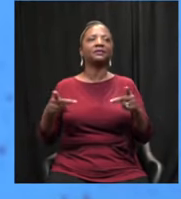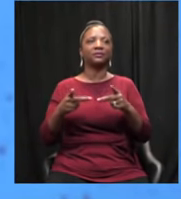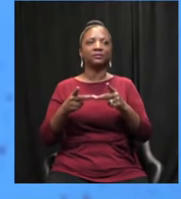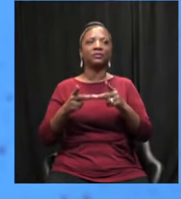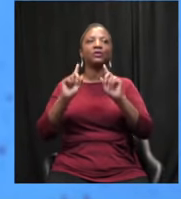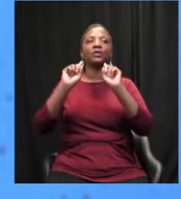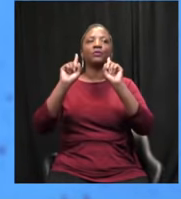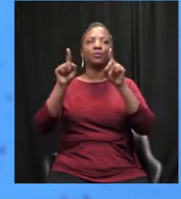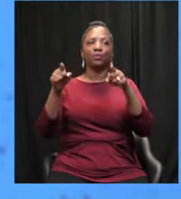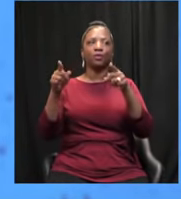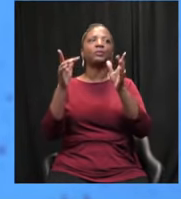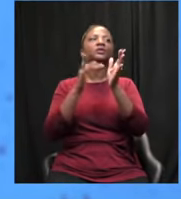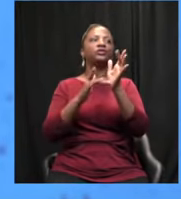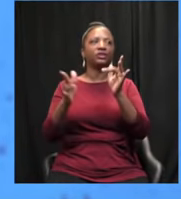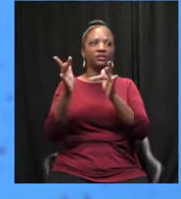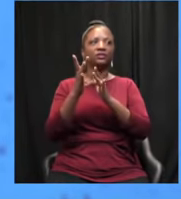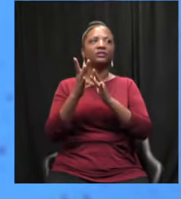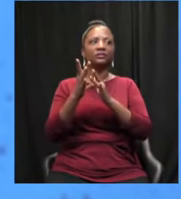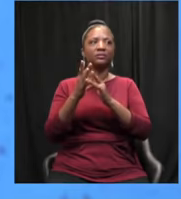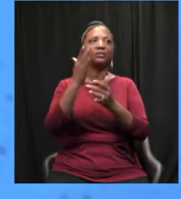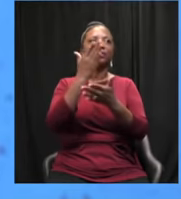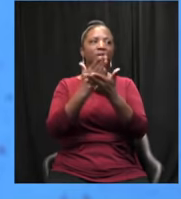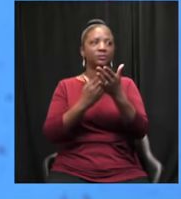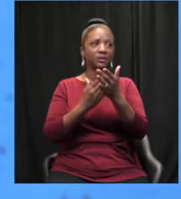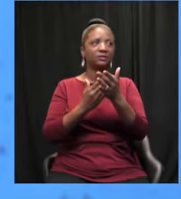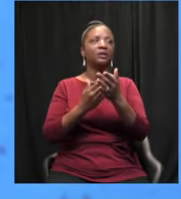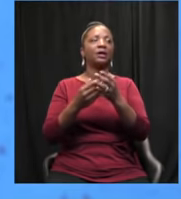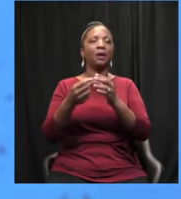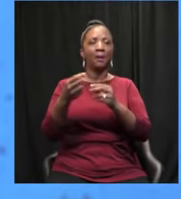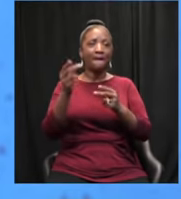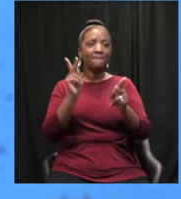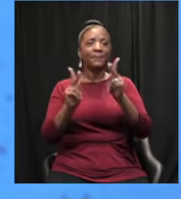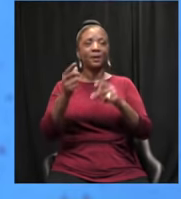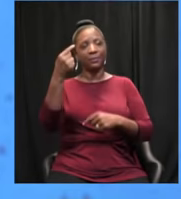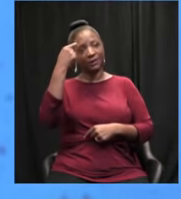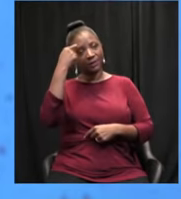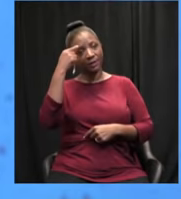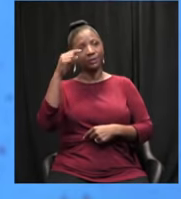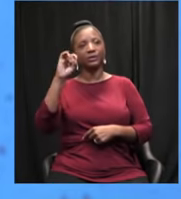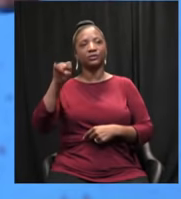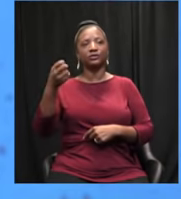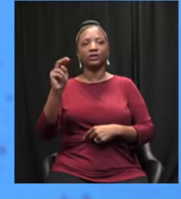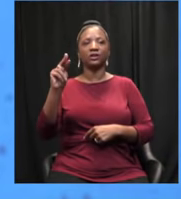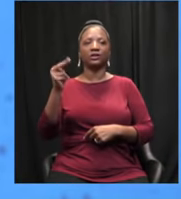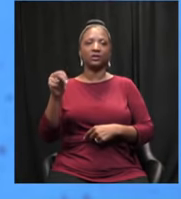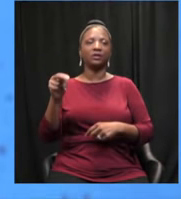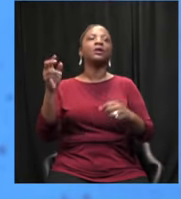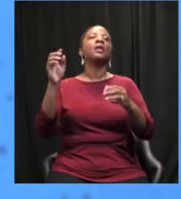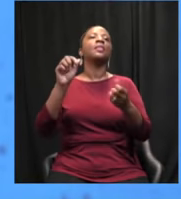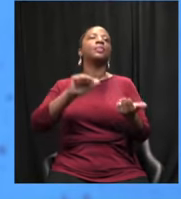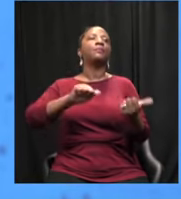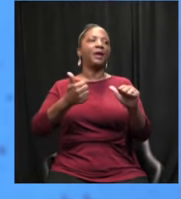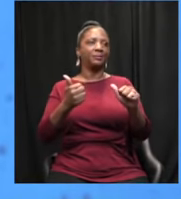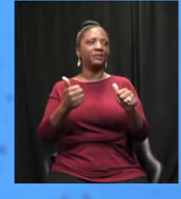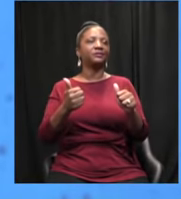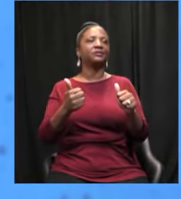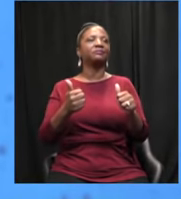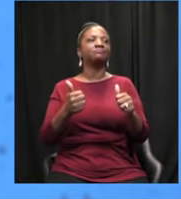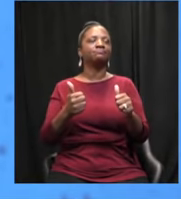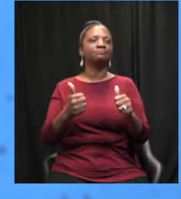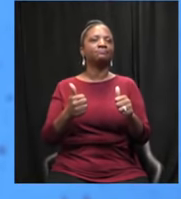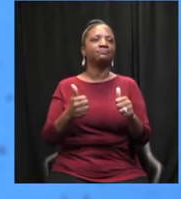Jesus, some say you're John the Baptist. That fiery preacher from the wilderness that called people to repentance,